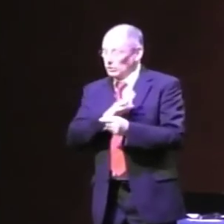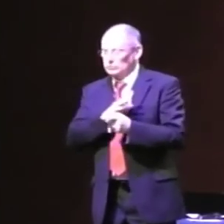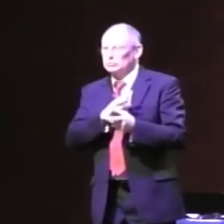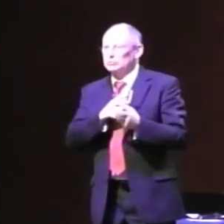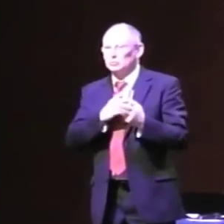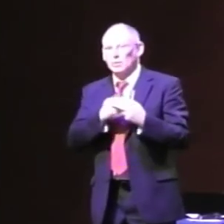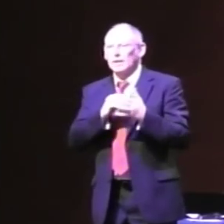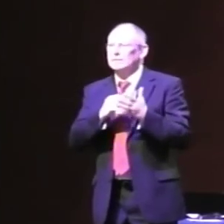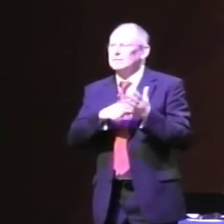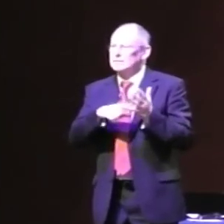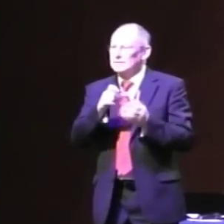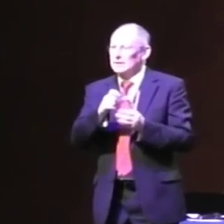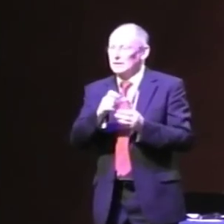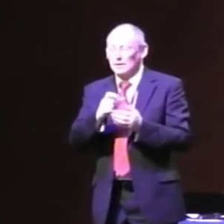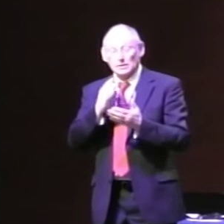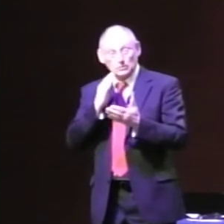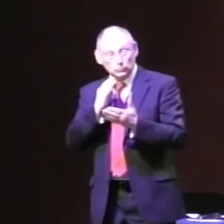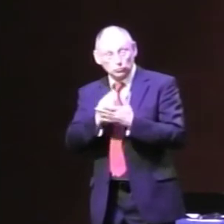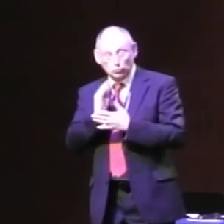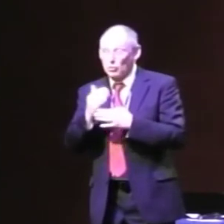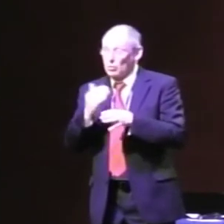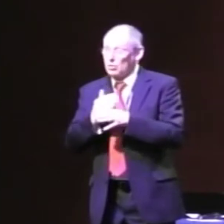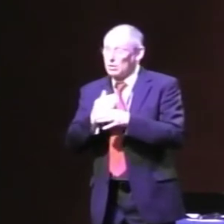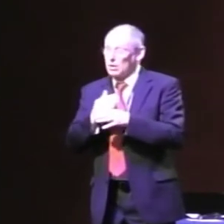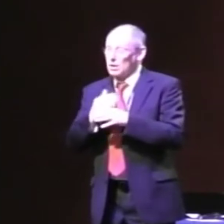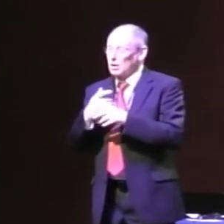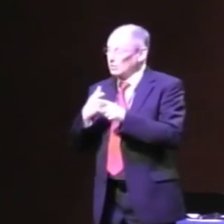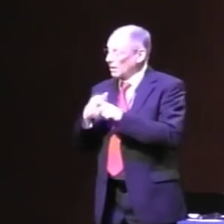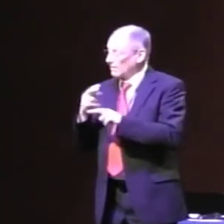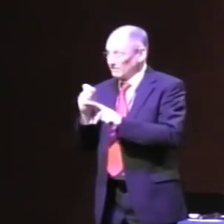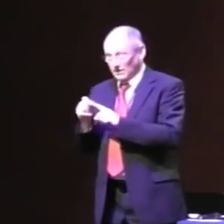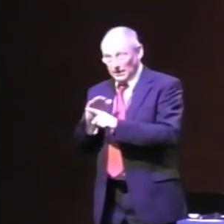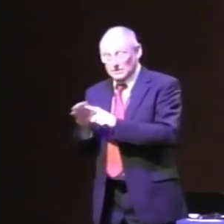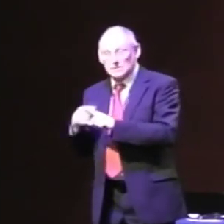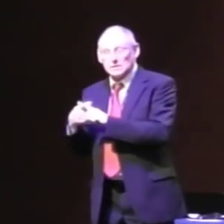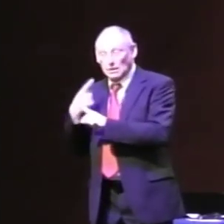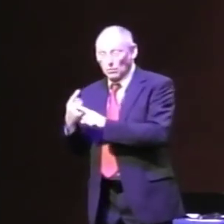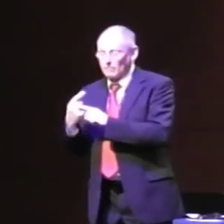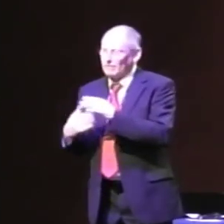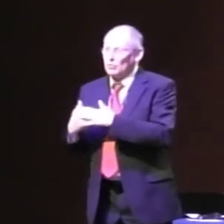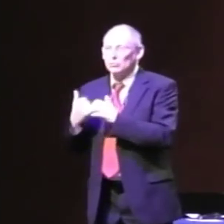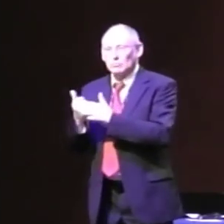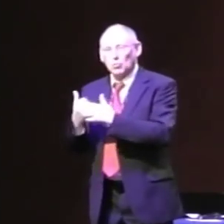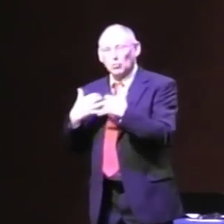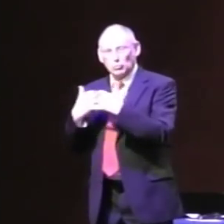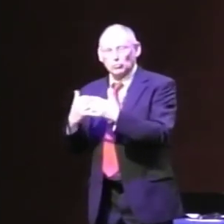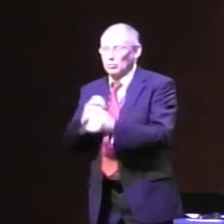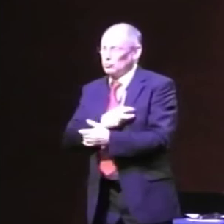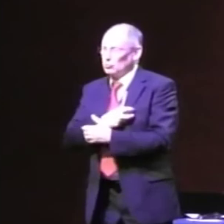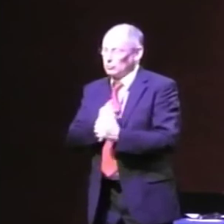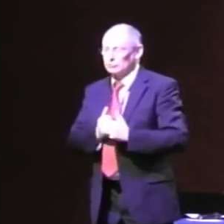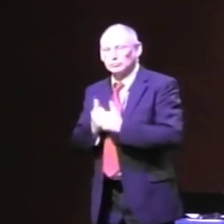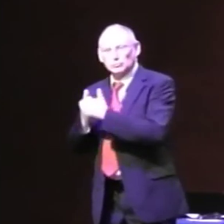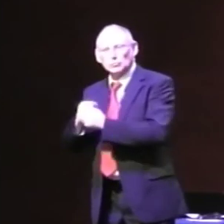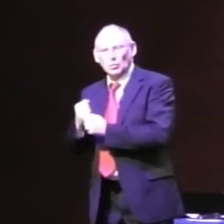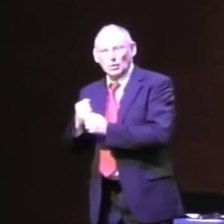STUC. I can assure all the workers at Cairn Phoenix that you have the full support of Congress and the trade union movement in